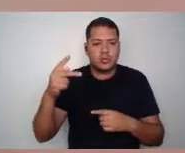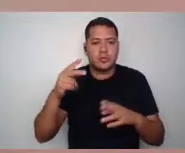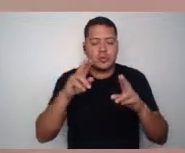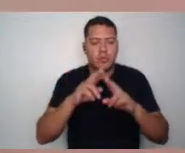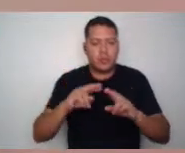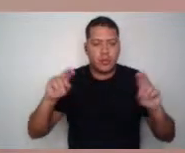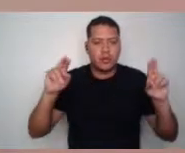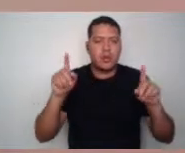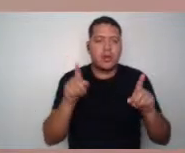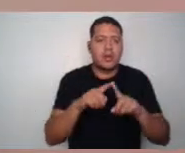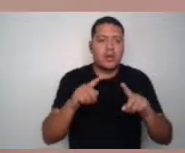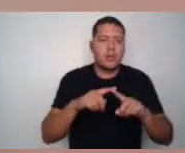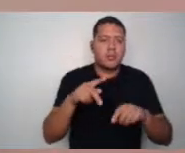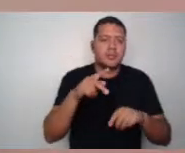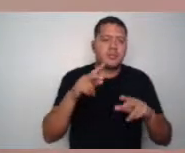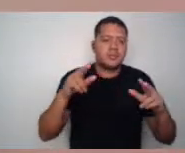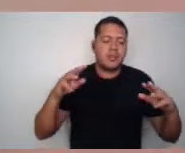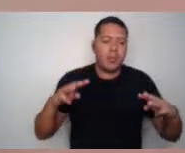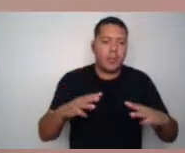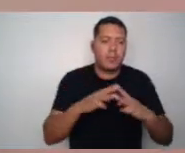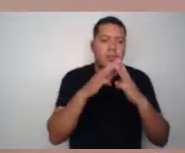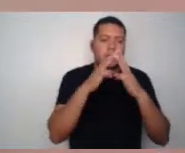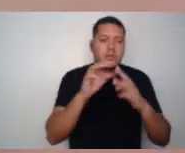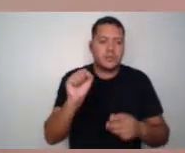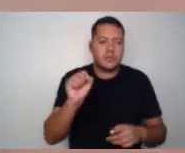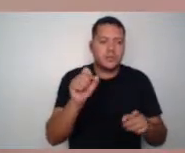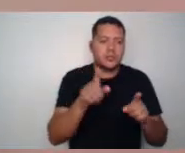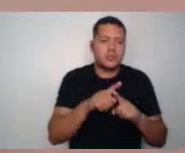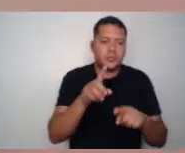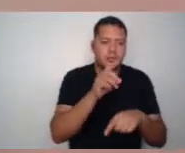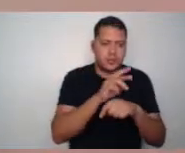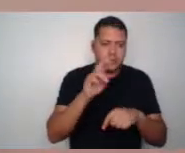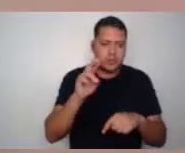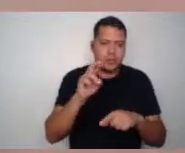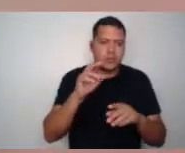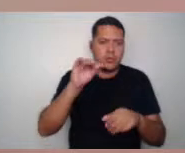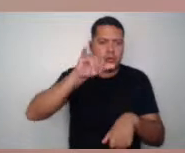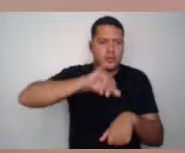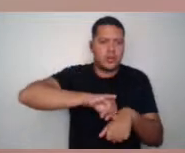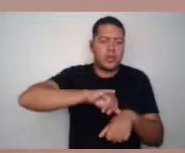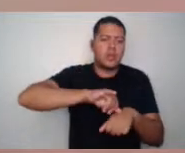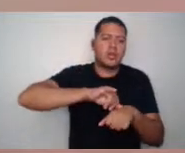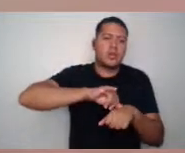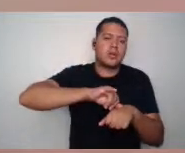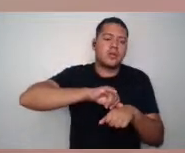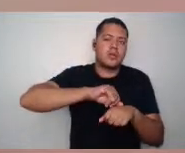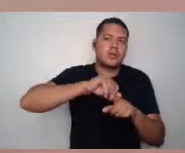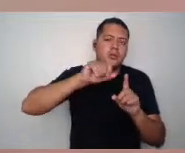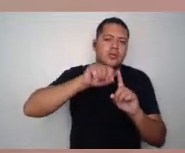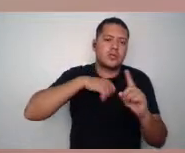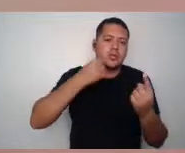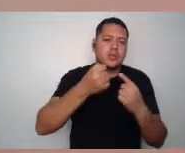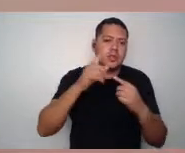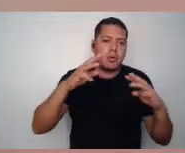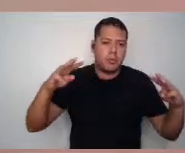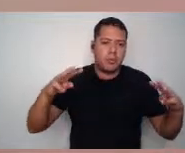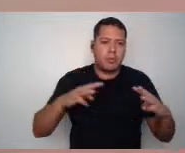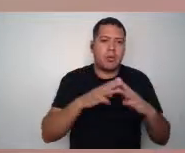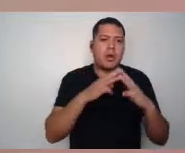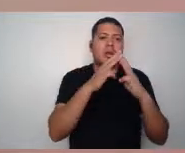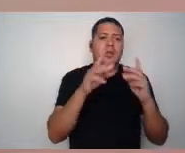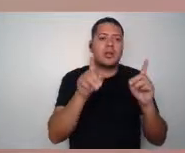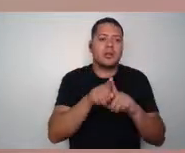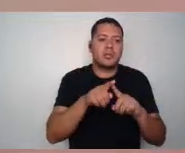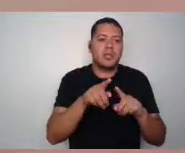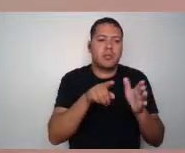the University of USP, and also she's a postdoctor in the Center of Studies of Politics in